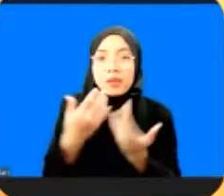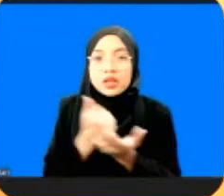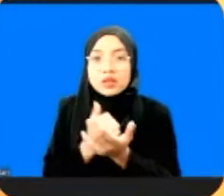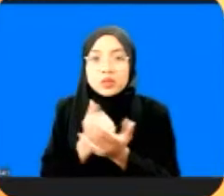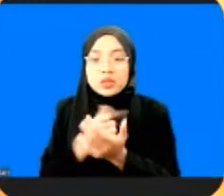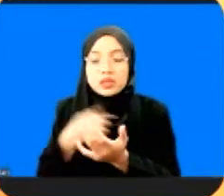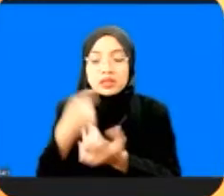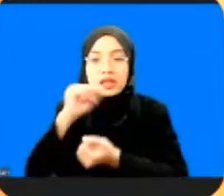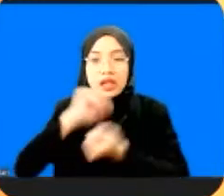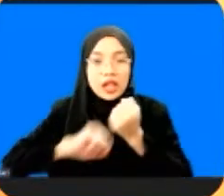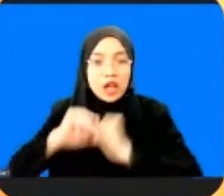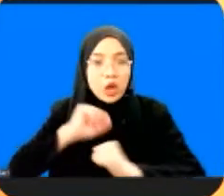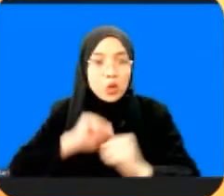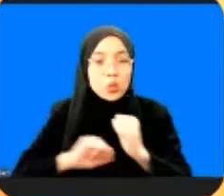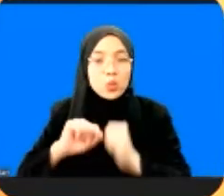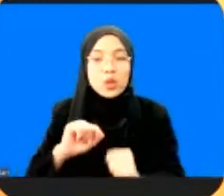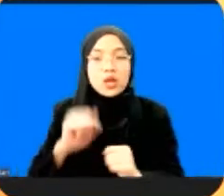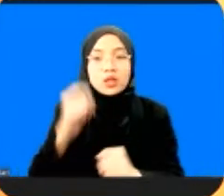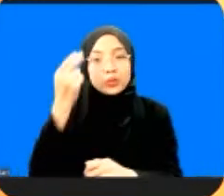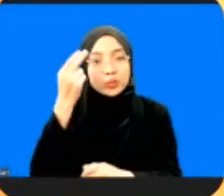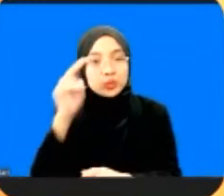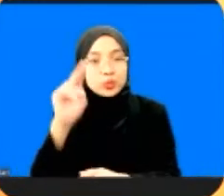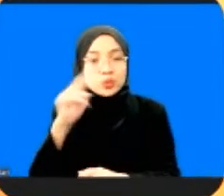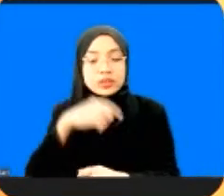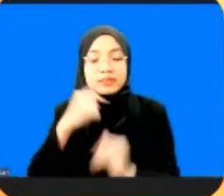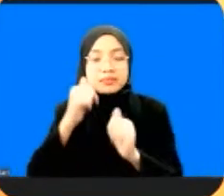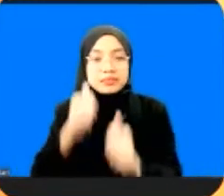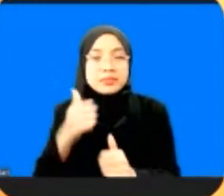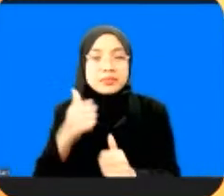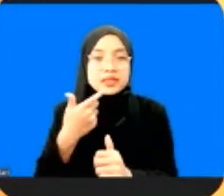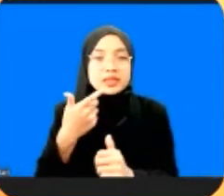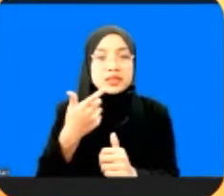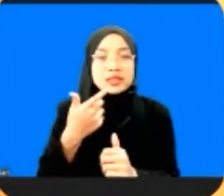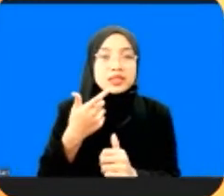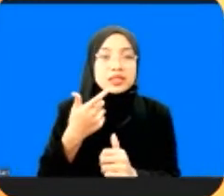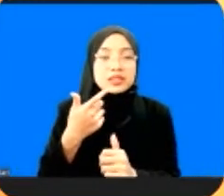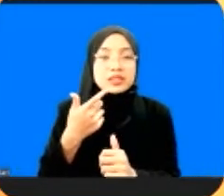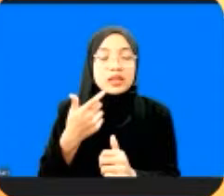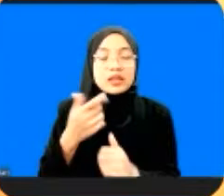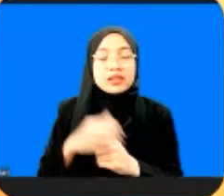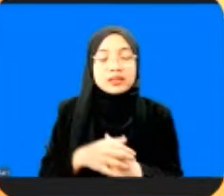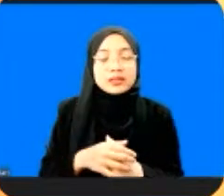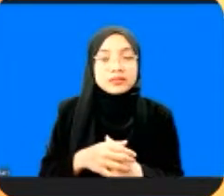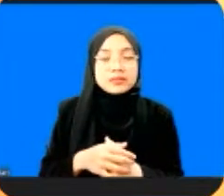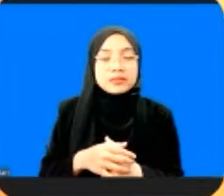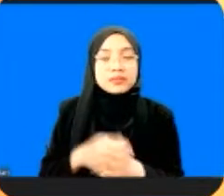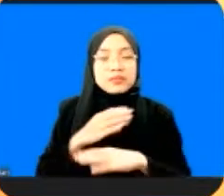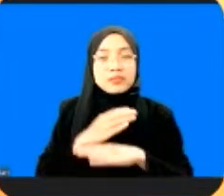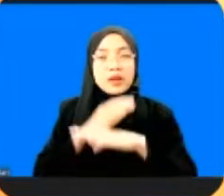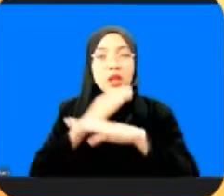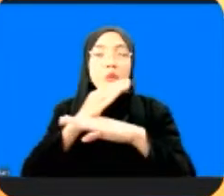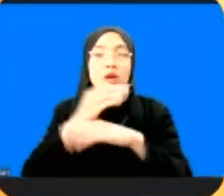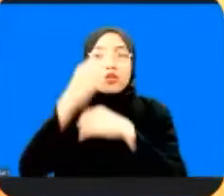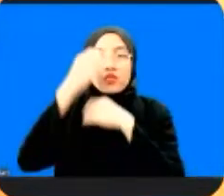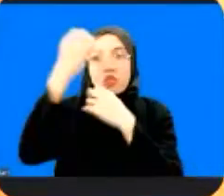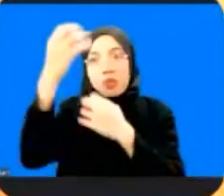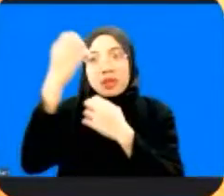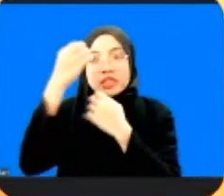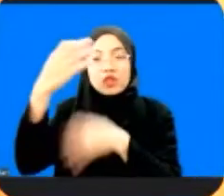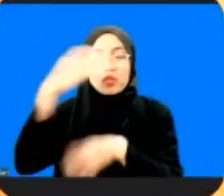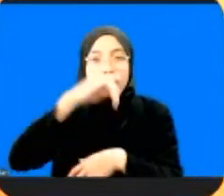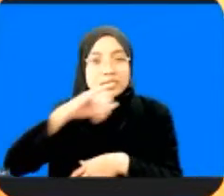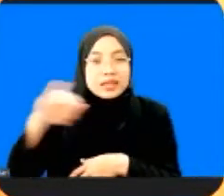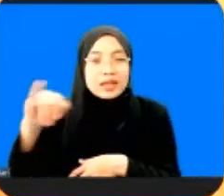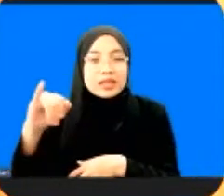that disinformation, misinformation is a problem. Health, COVID, elections, and so on, there are differences,